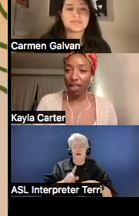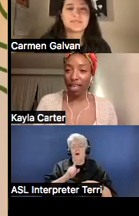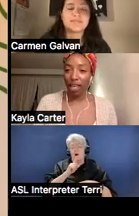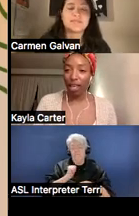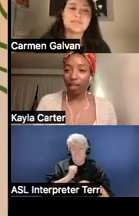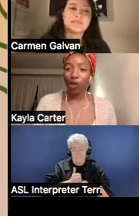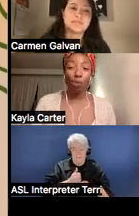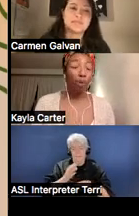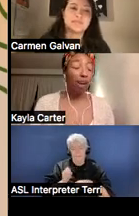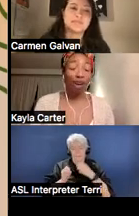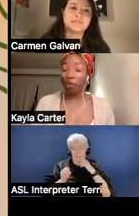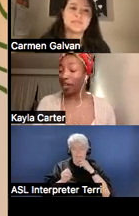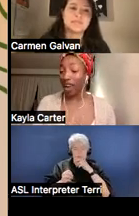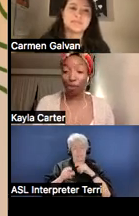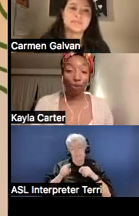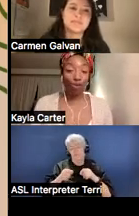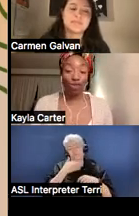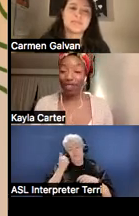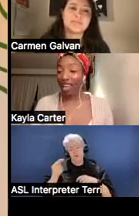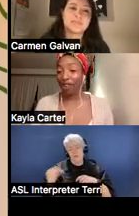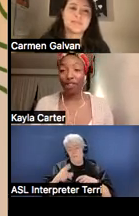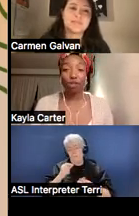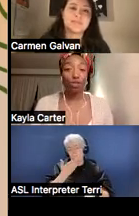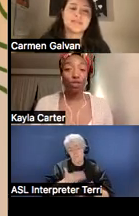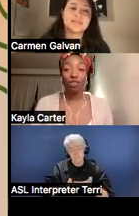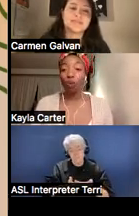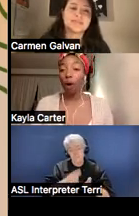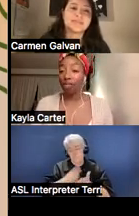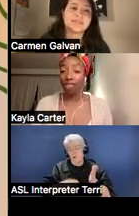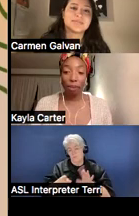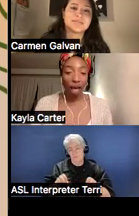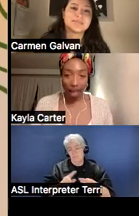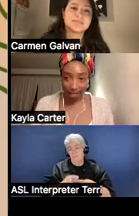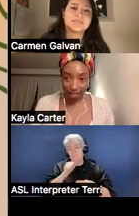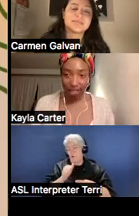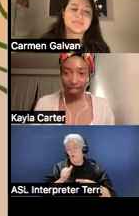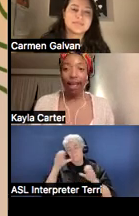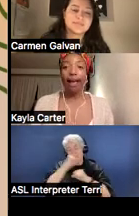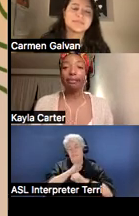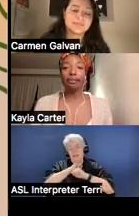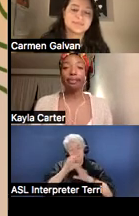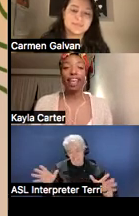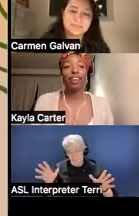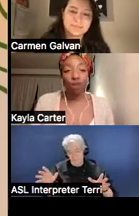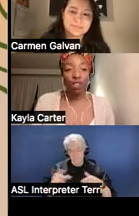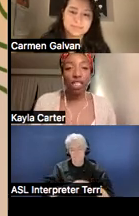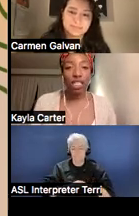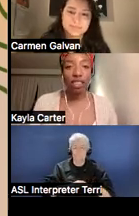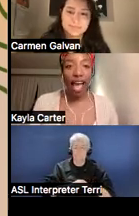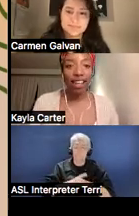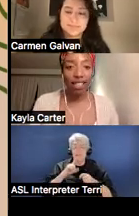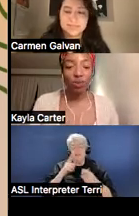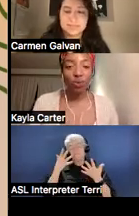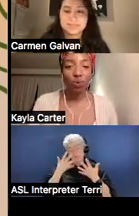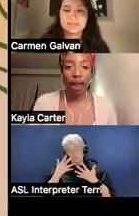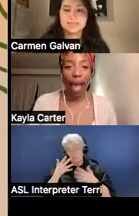to be like, you better come here and prove yourself, and don't you leave one thing behind. And unfortunately,